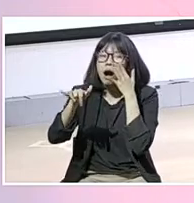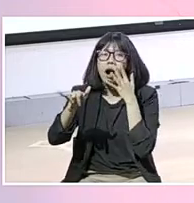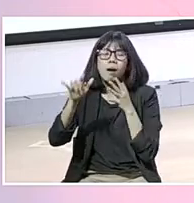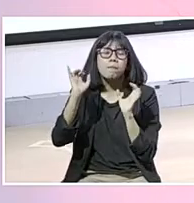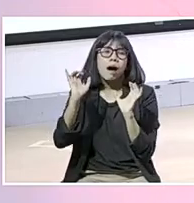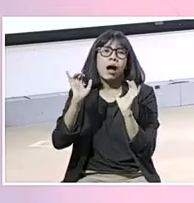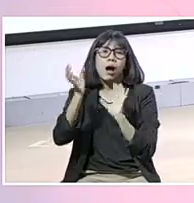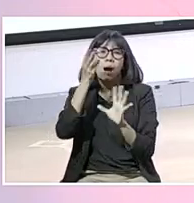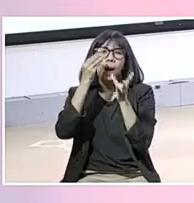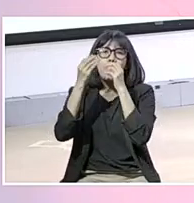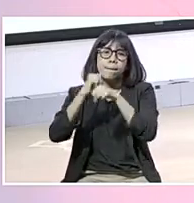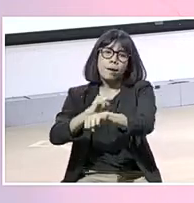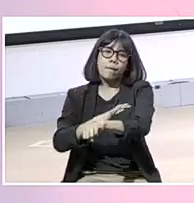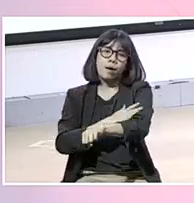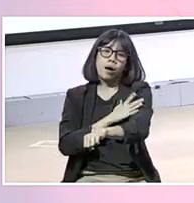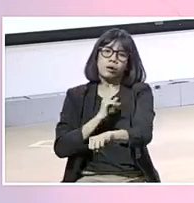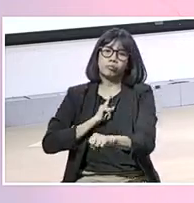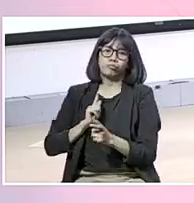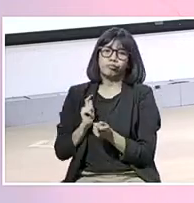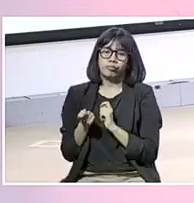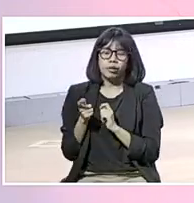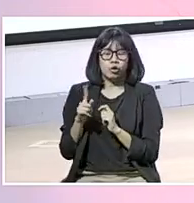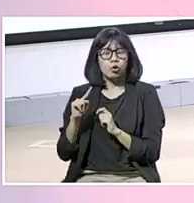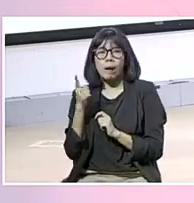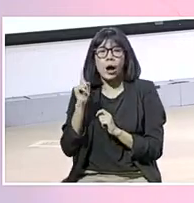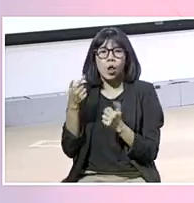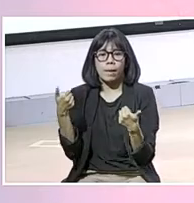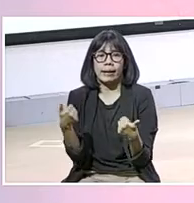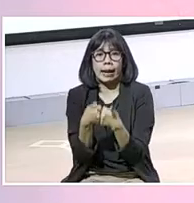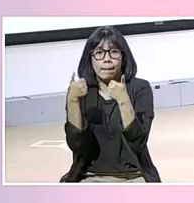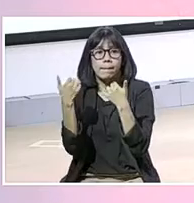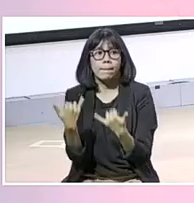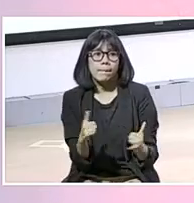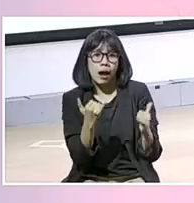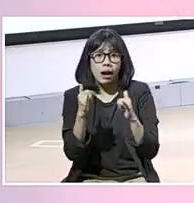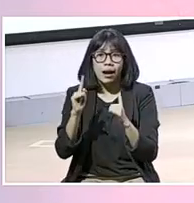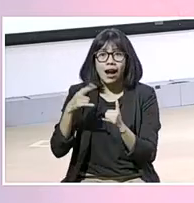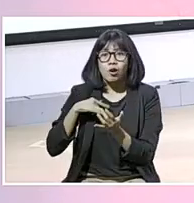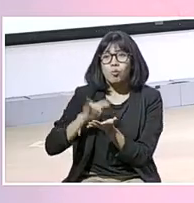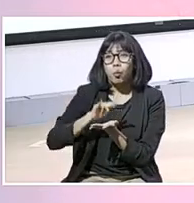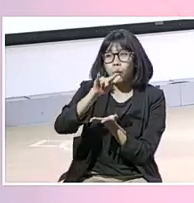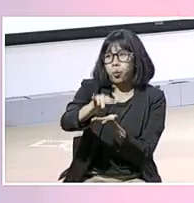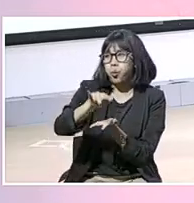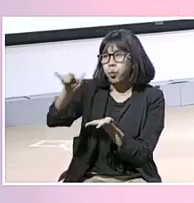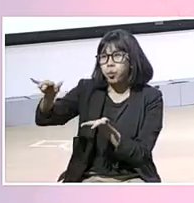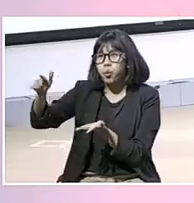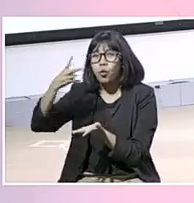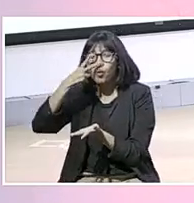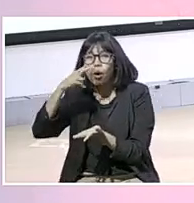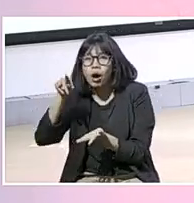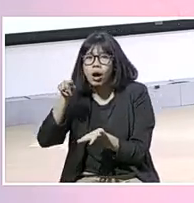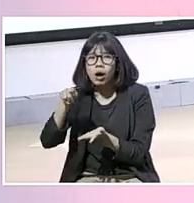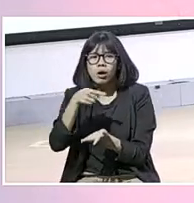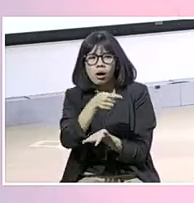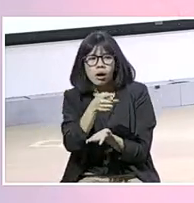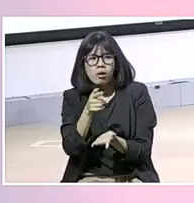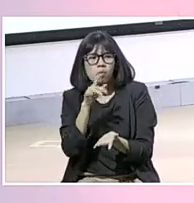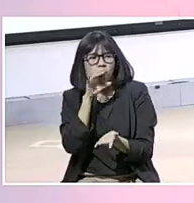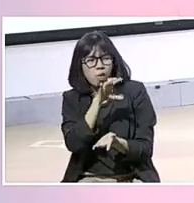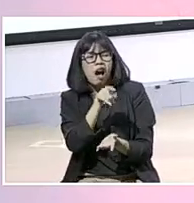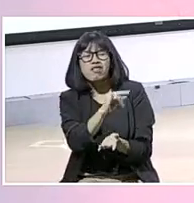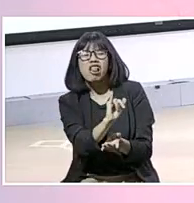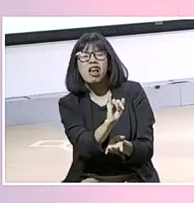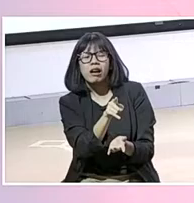was working on to the actual games. So when I went overseas, I had a coach, and he was like, you're working on your jump shots, blah, blah, blah.